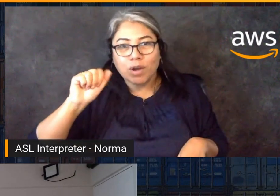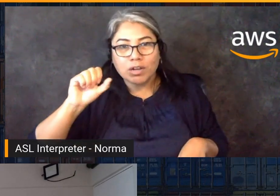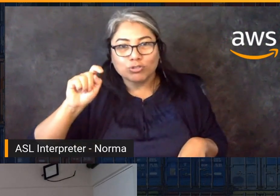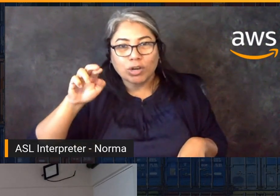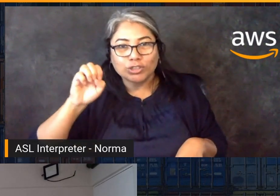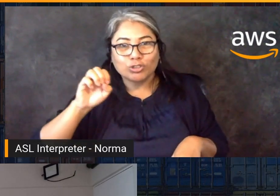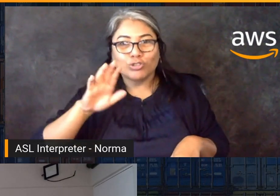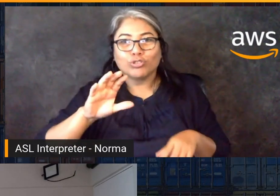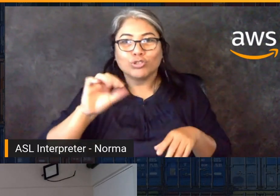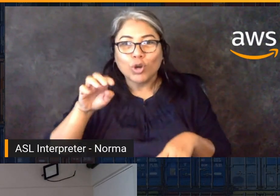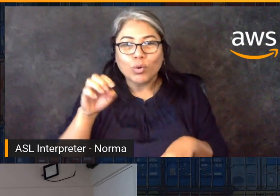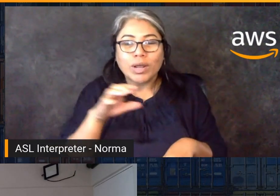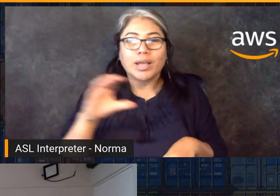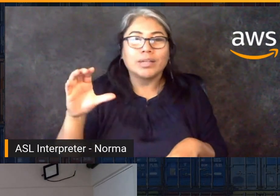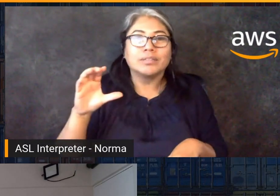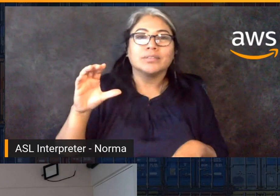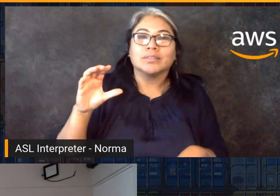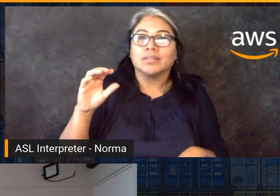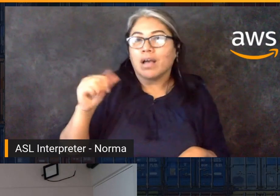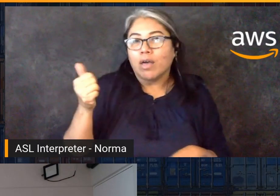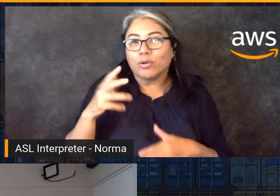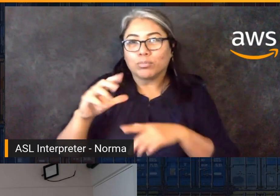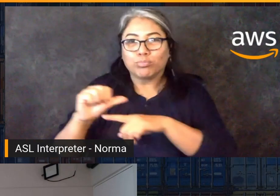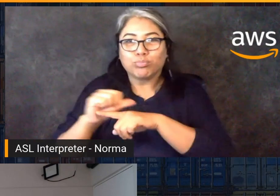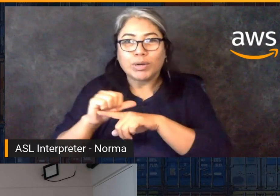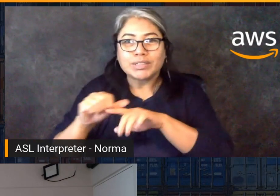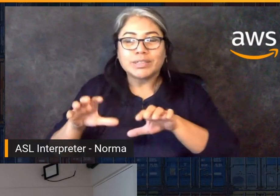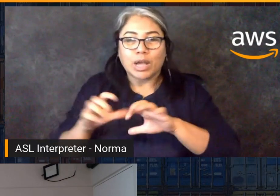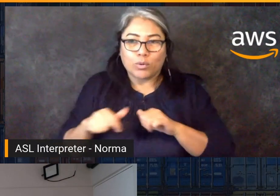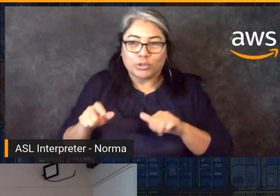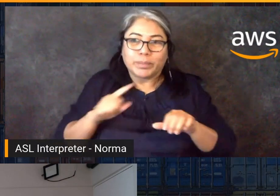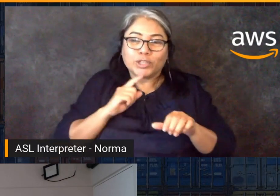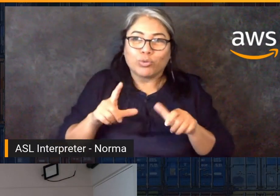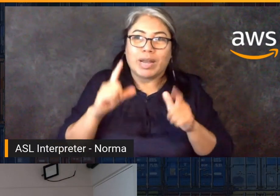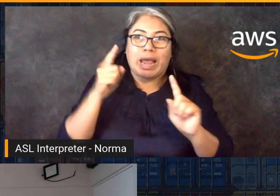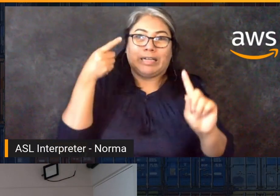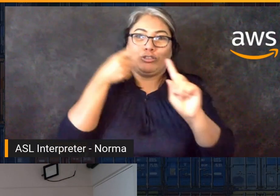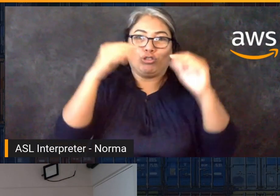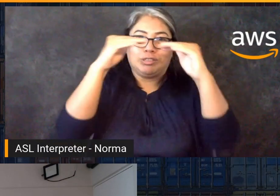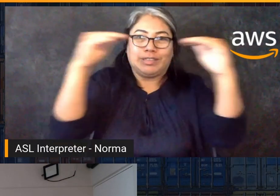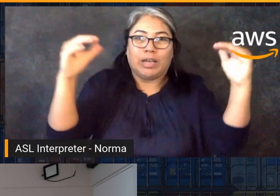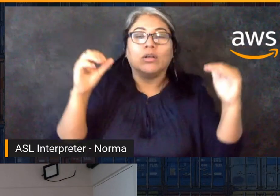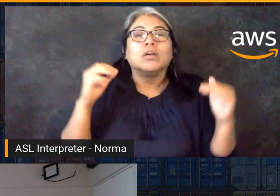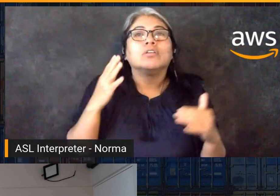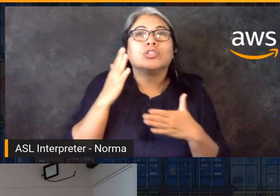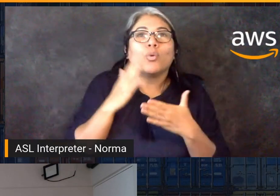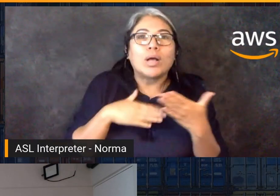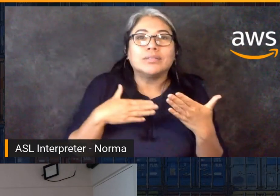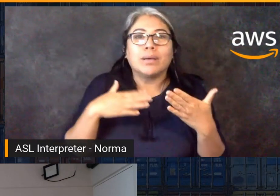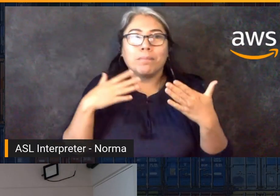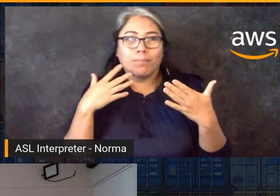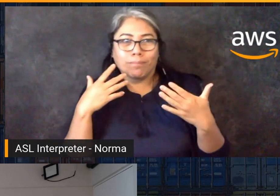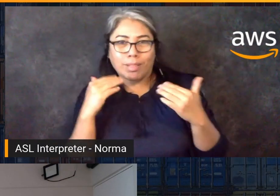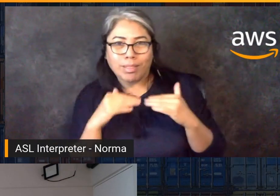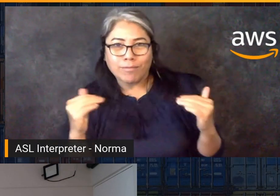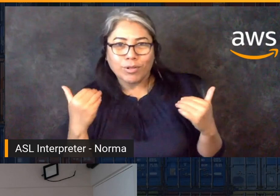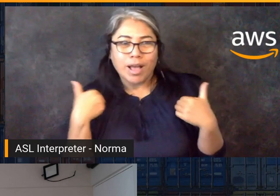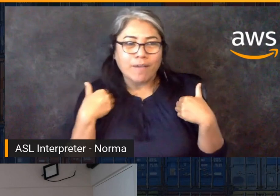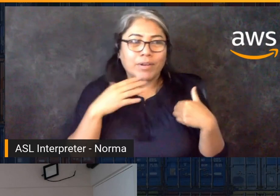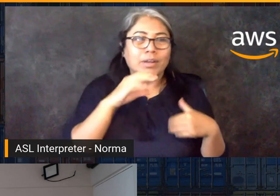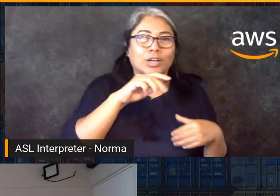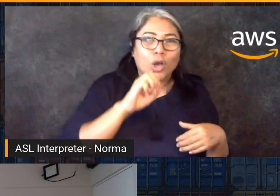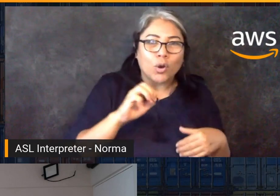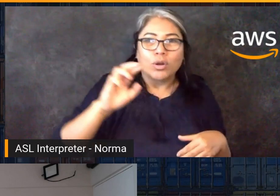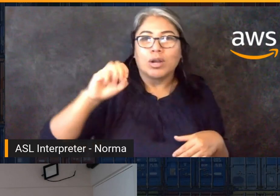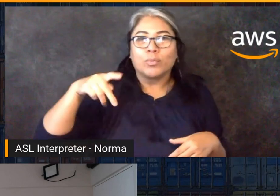how we should actually be doing this at a certain scale. And we say like, hey, you know what? At some level, just having the code in a repo isn't good enough,